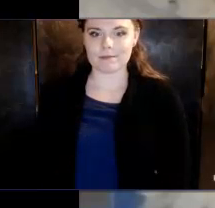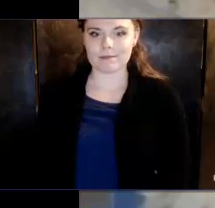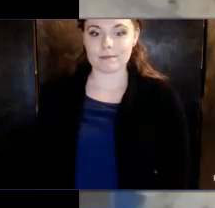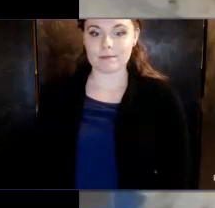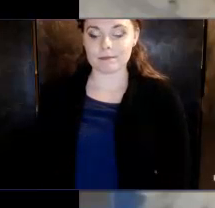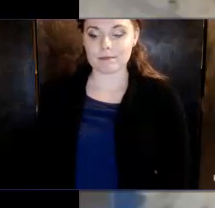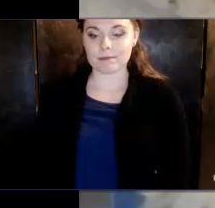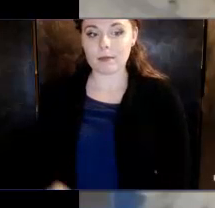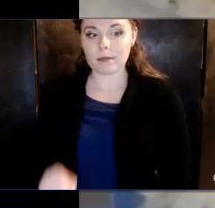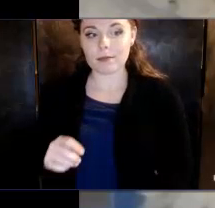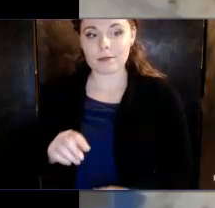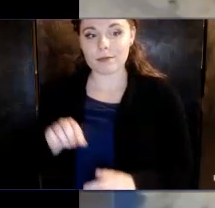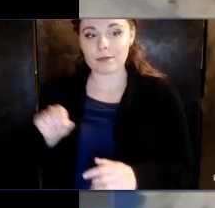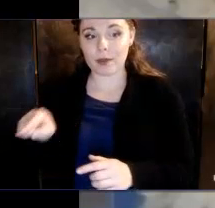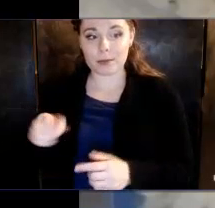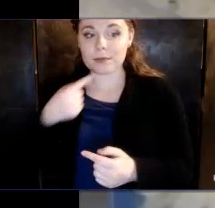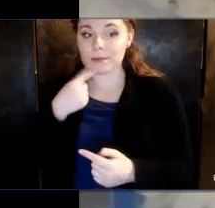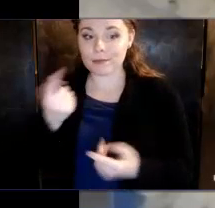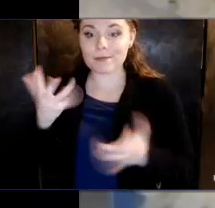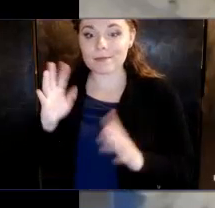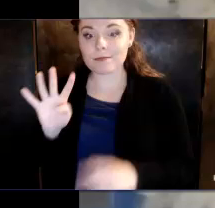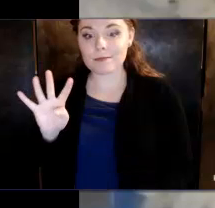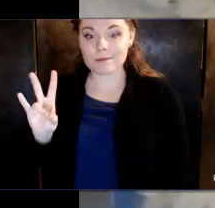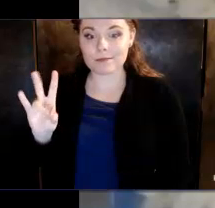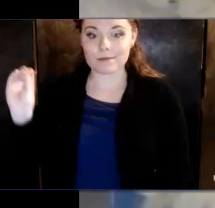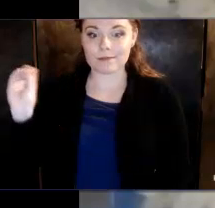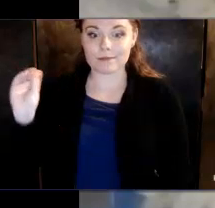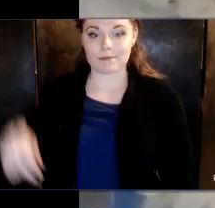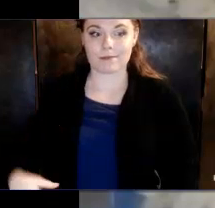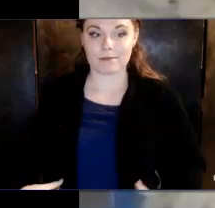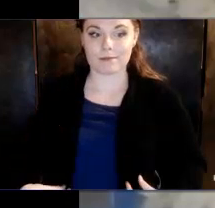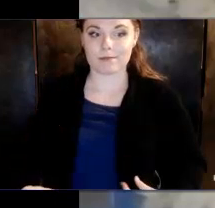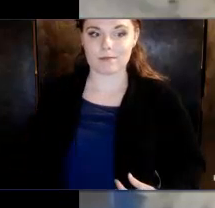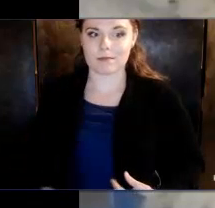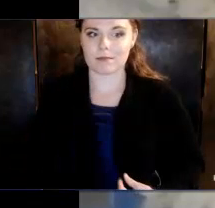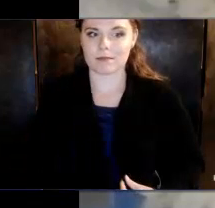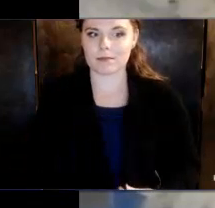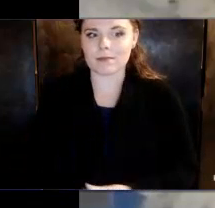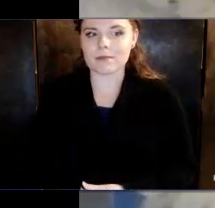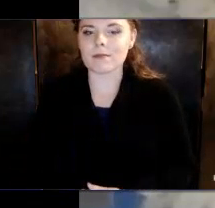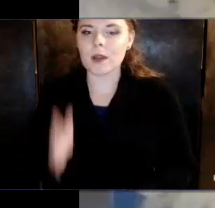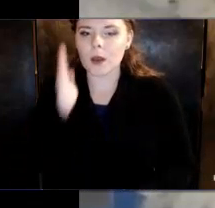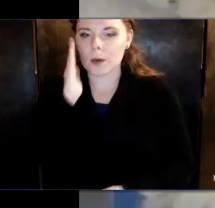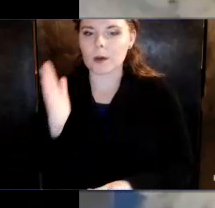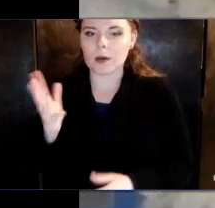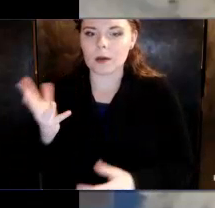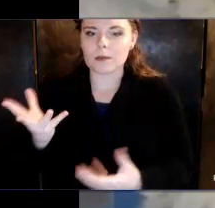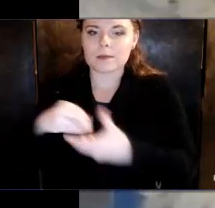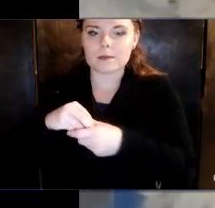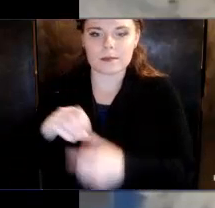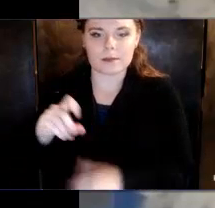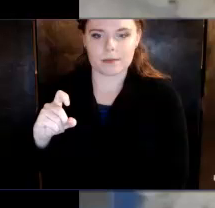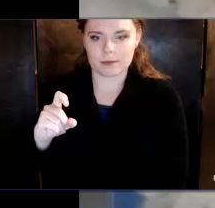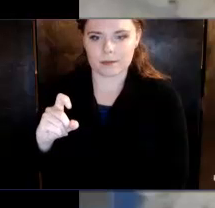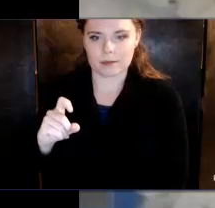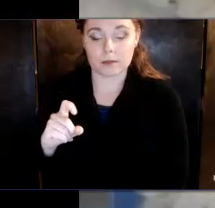And this angle is 47 degrees. And then we're going to throw in x.